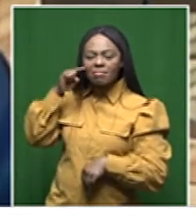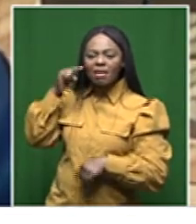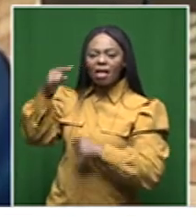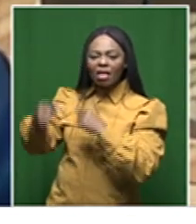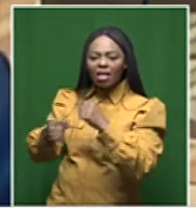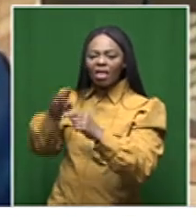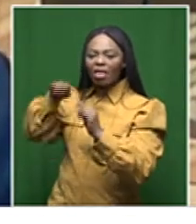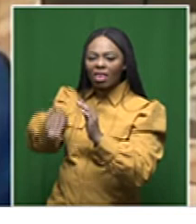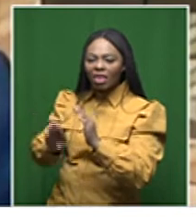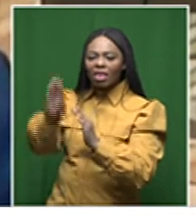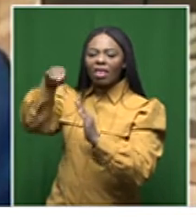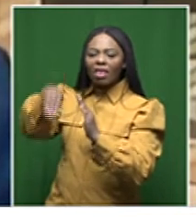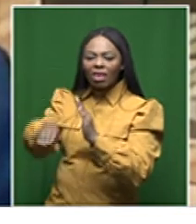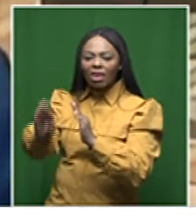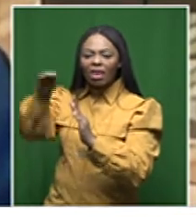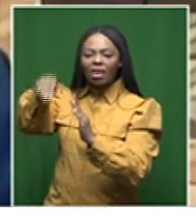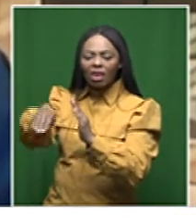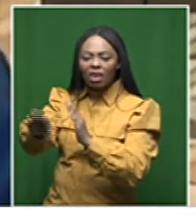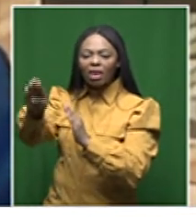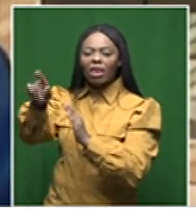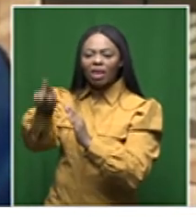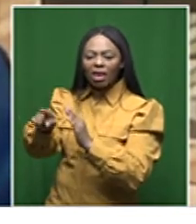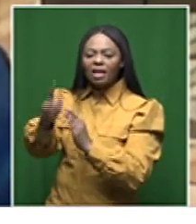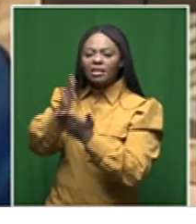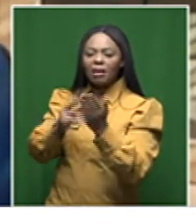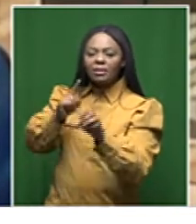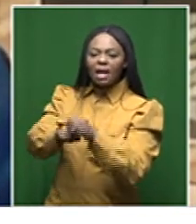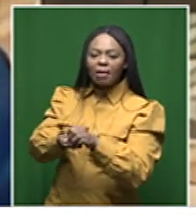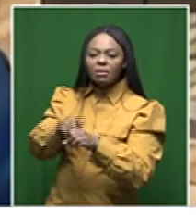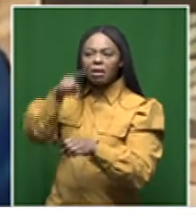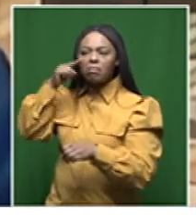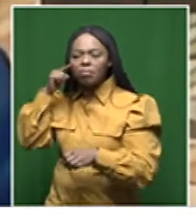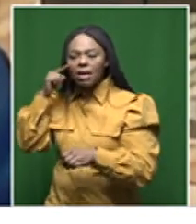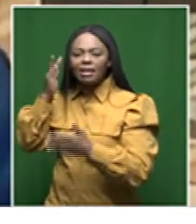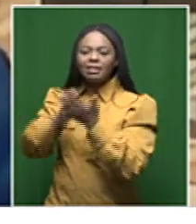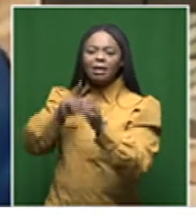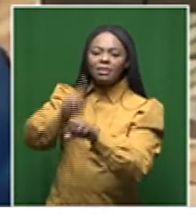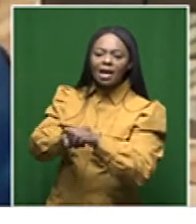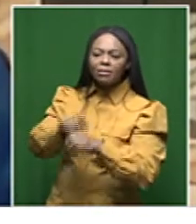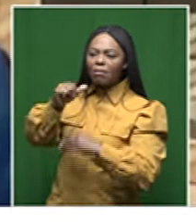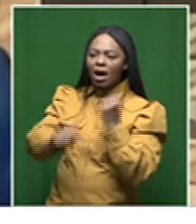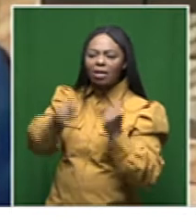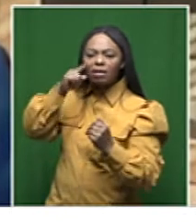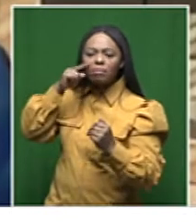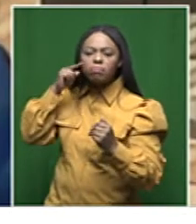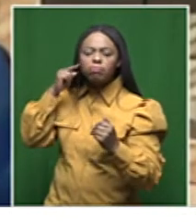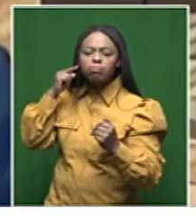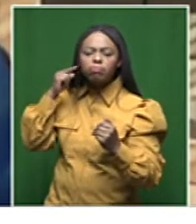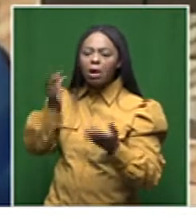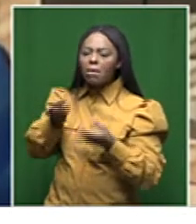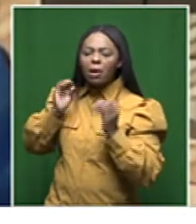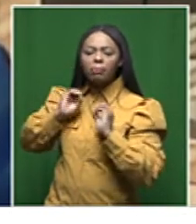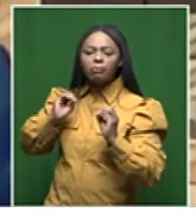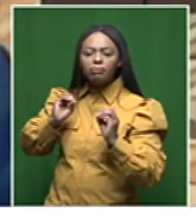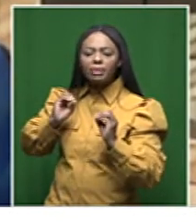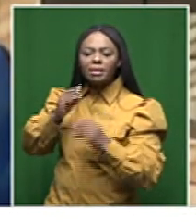problem, either they are irregular, they are sometimes not there, or they are not there at all, that is also a red flag